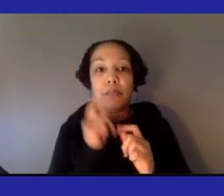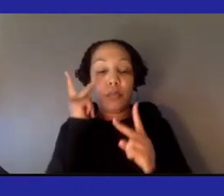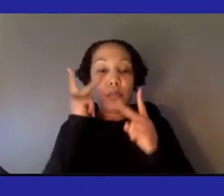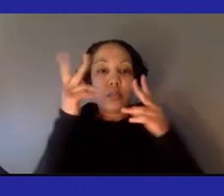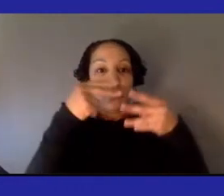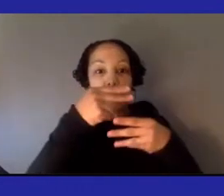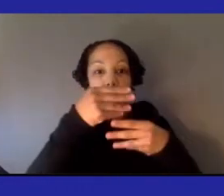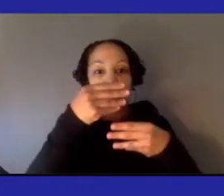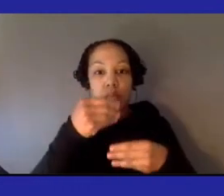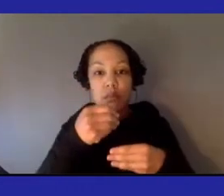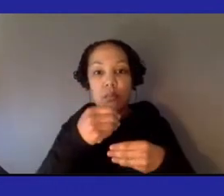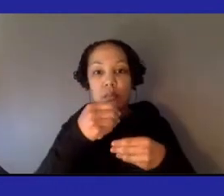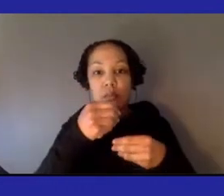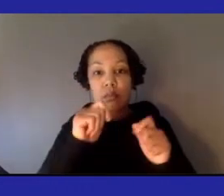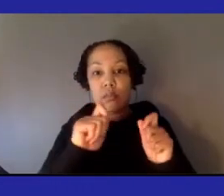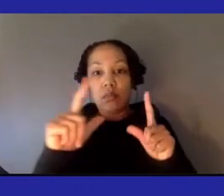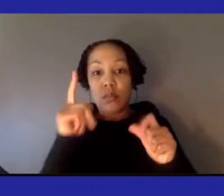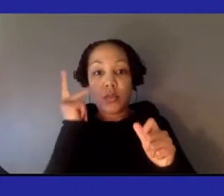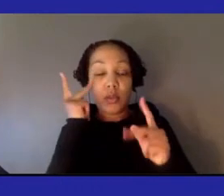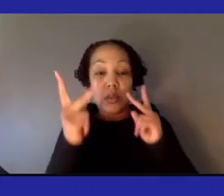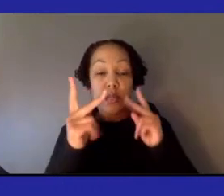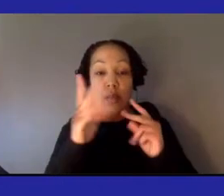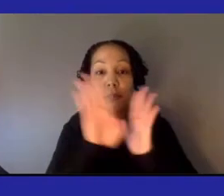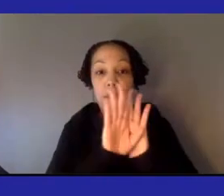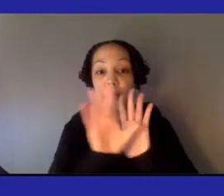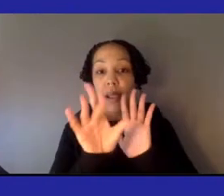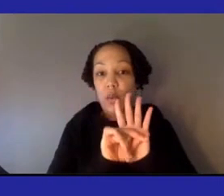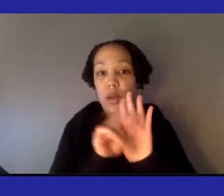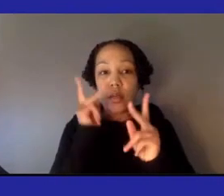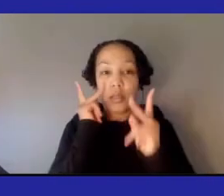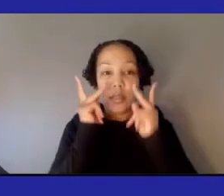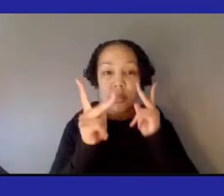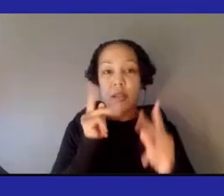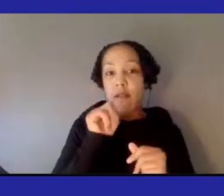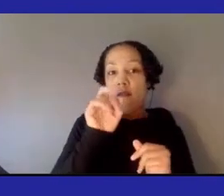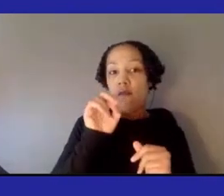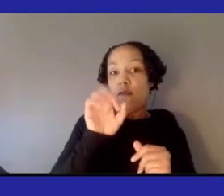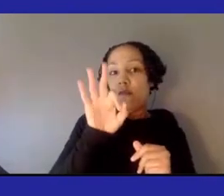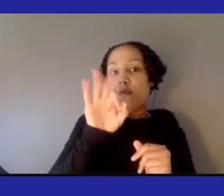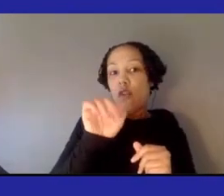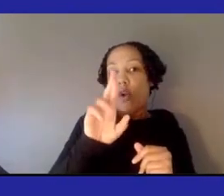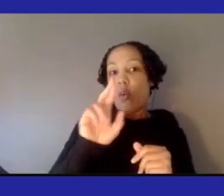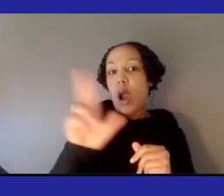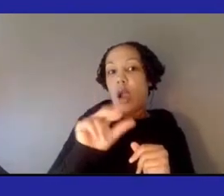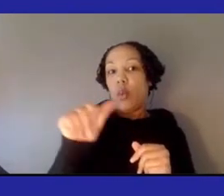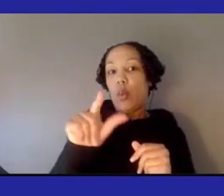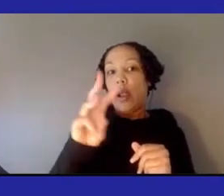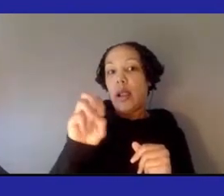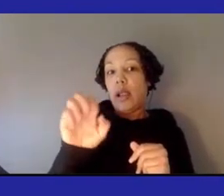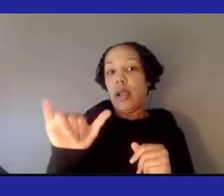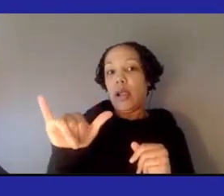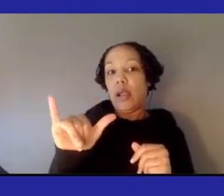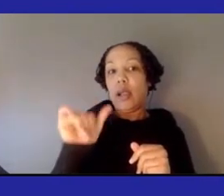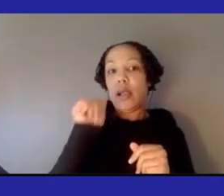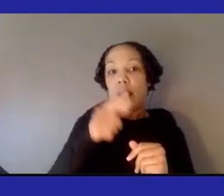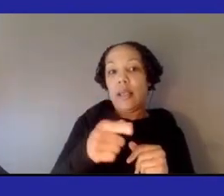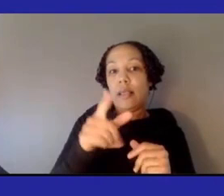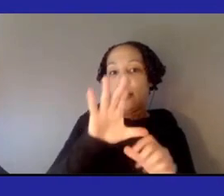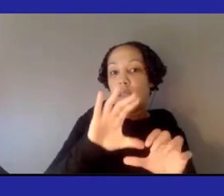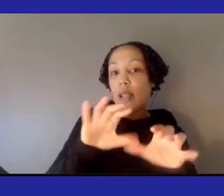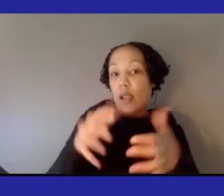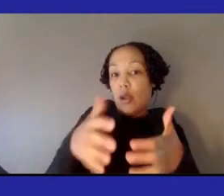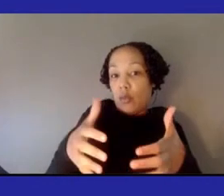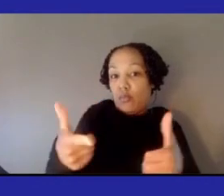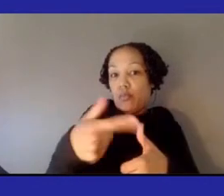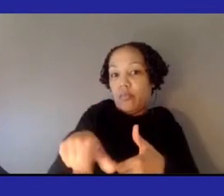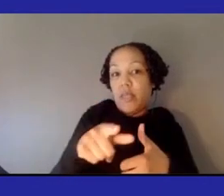So by way of background, the focus here is on the Far Rockaway community. So the 2 data sources I want to quickly talk through are the 2022 Community